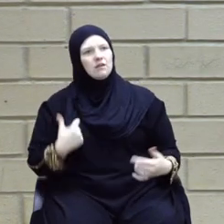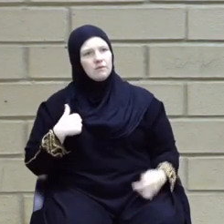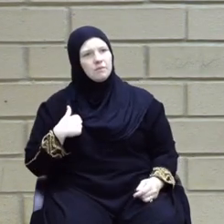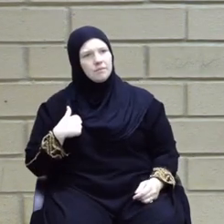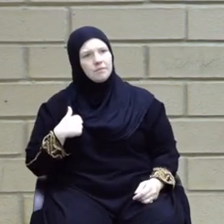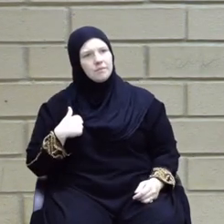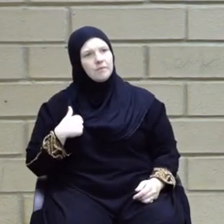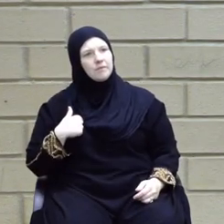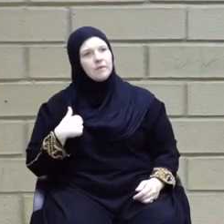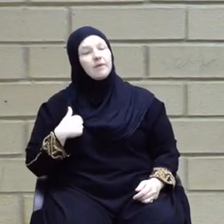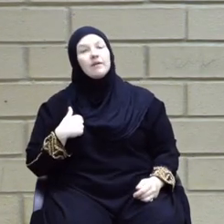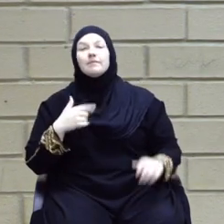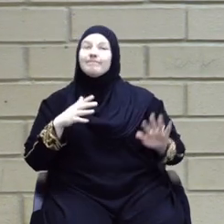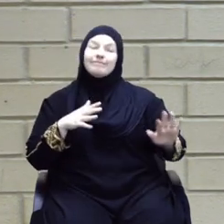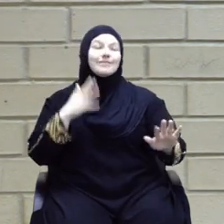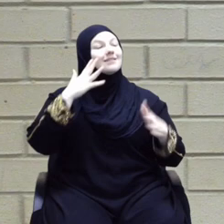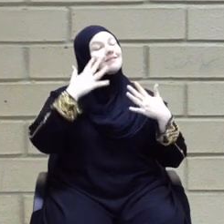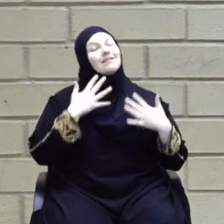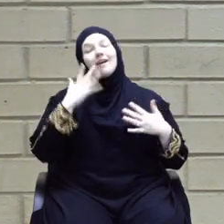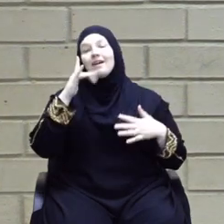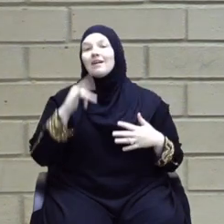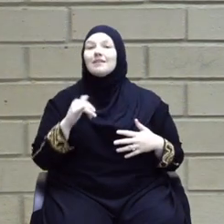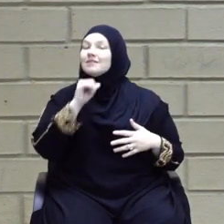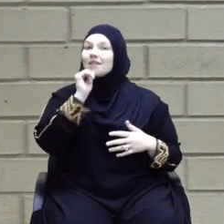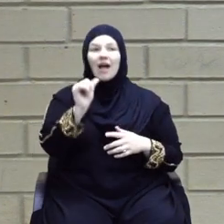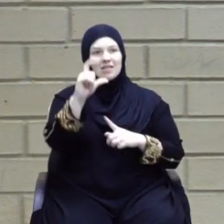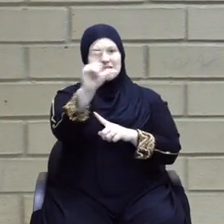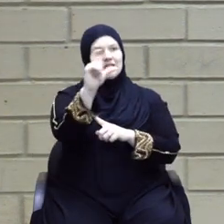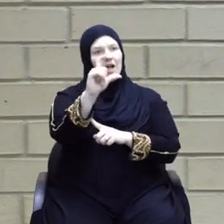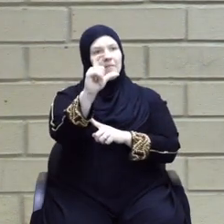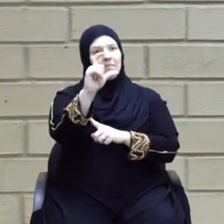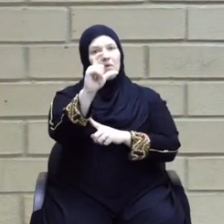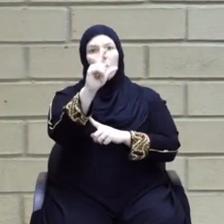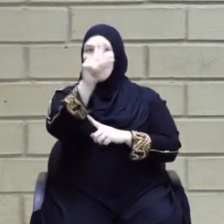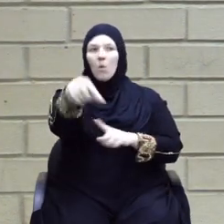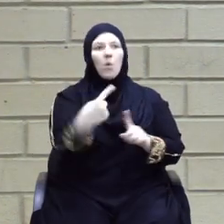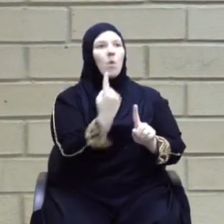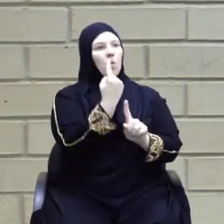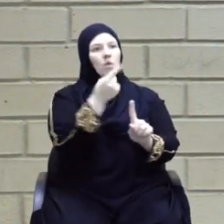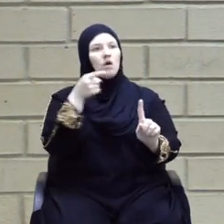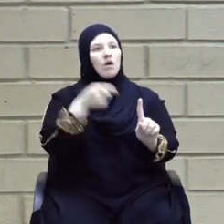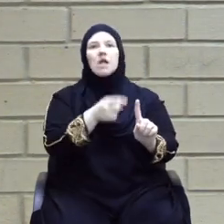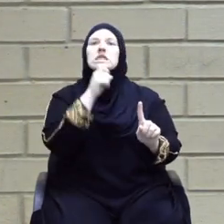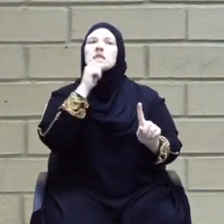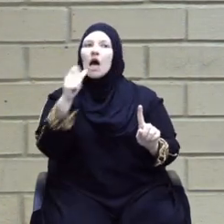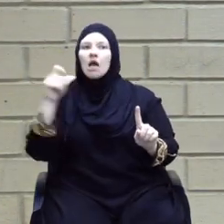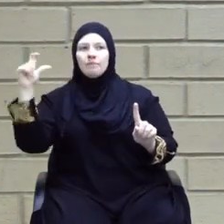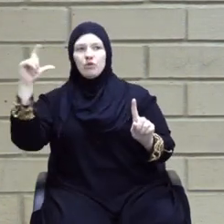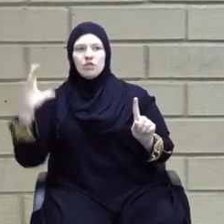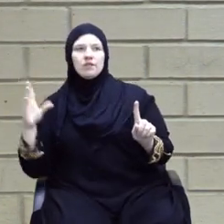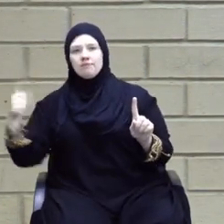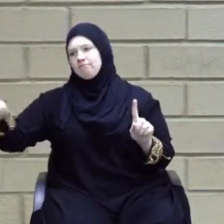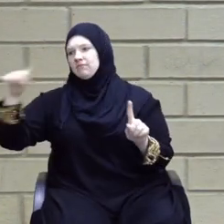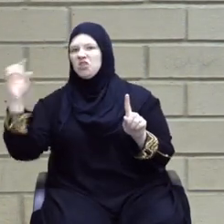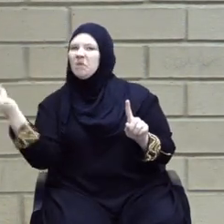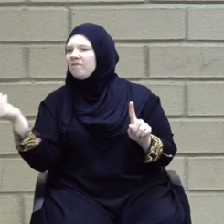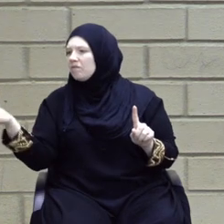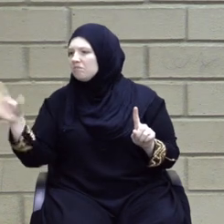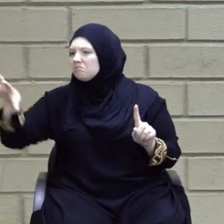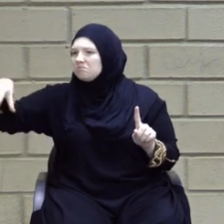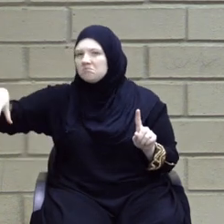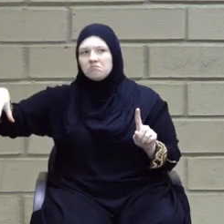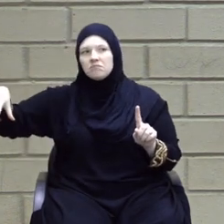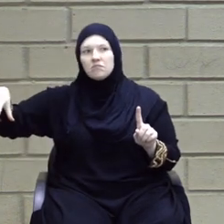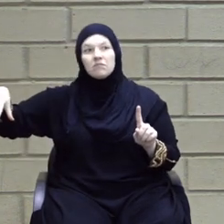And unfortunately, it's not that Islam is only being attacked by non-Muslims, but it's also